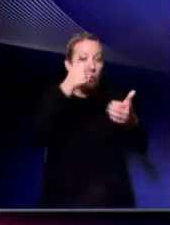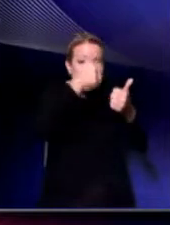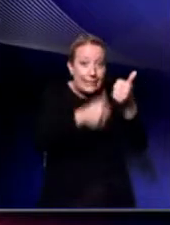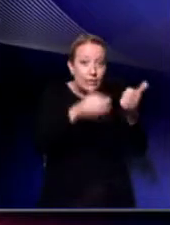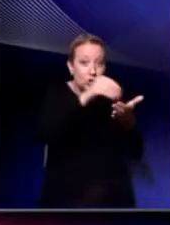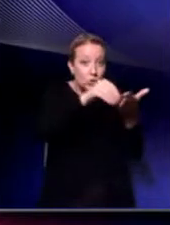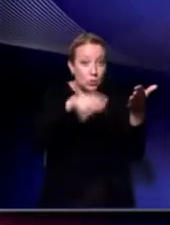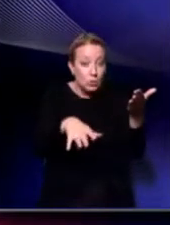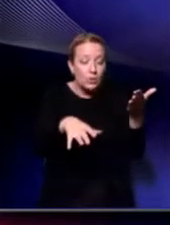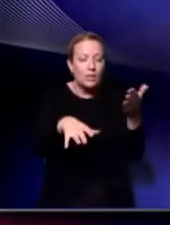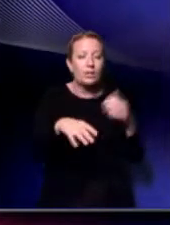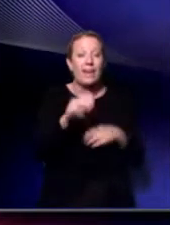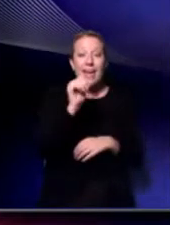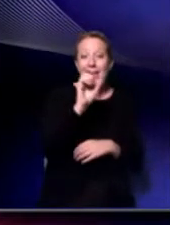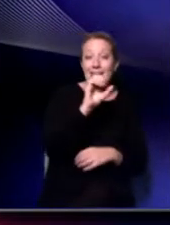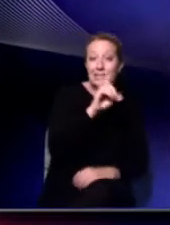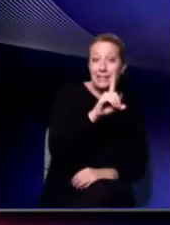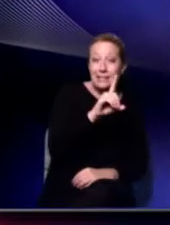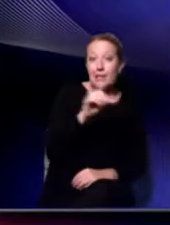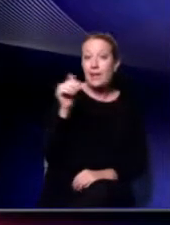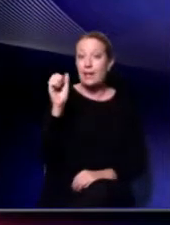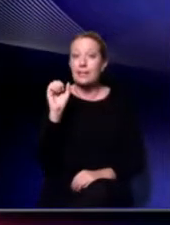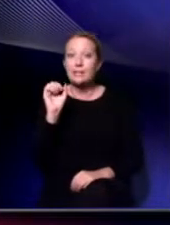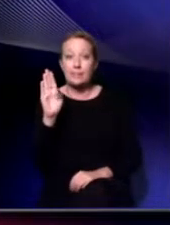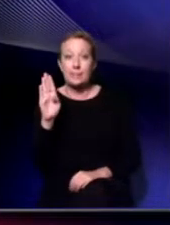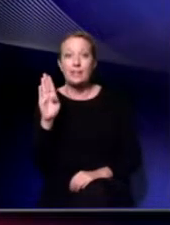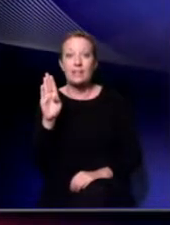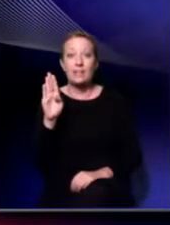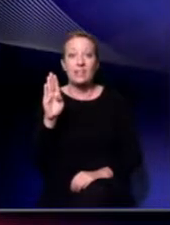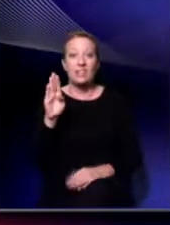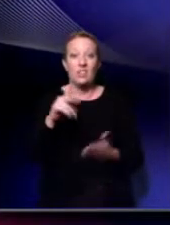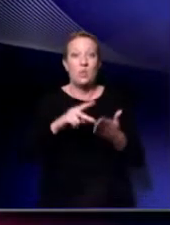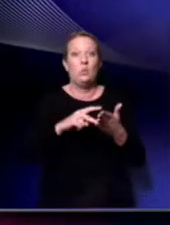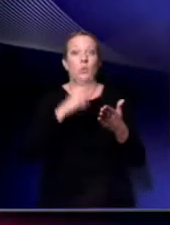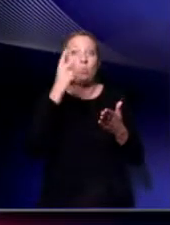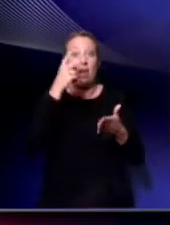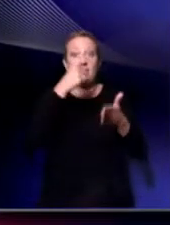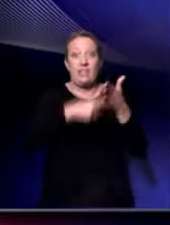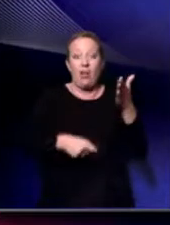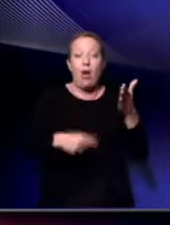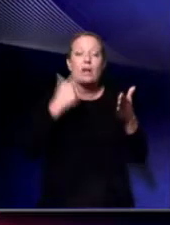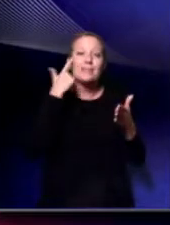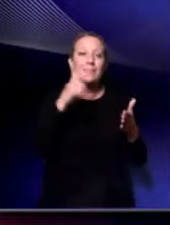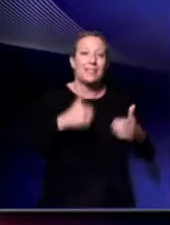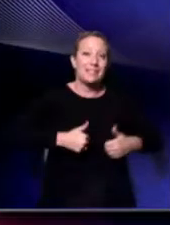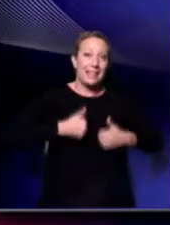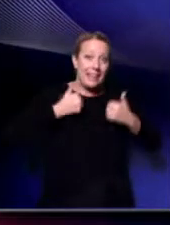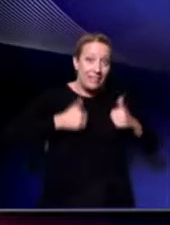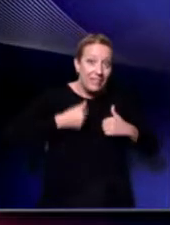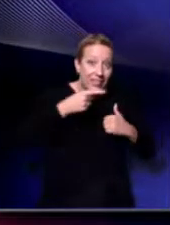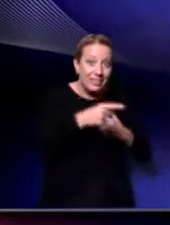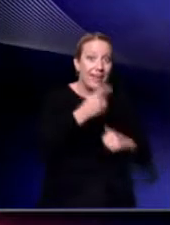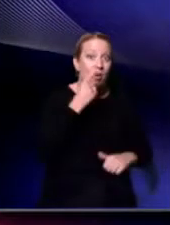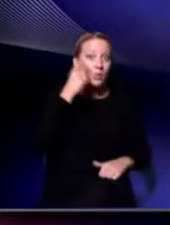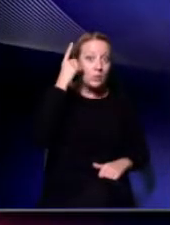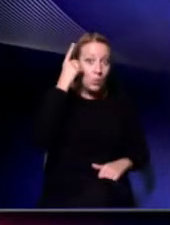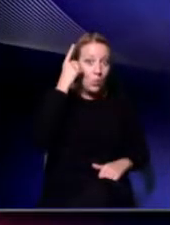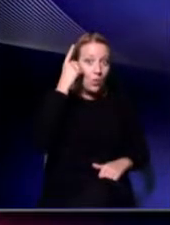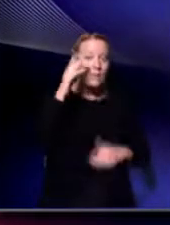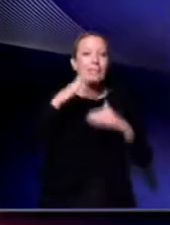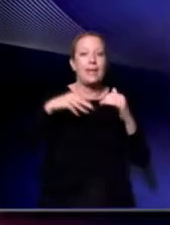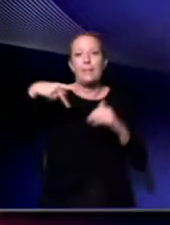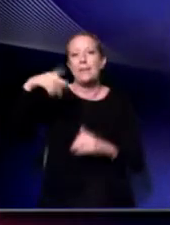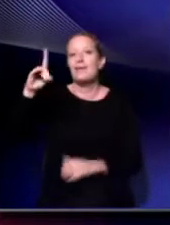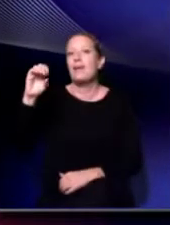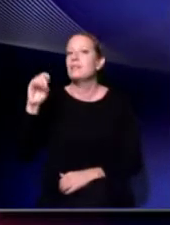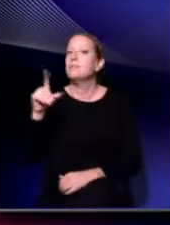and ASB are at least 2 times as high as PDSD because of the residential component? The residential component is not